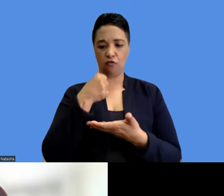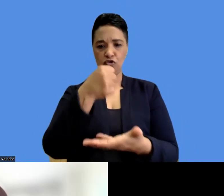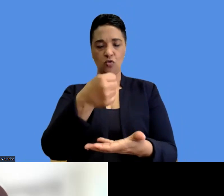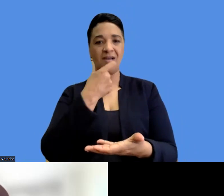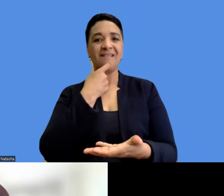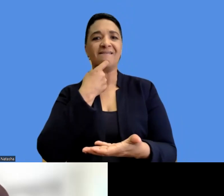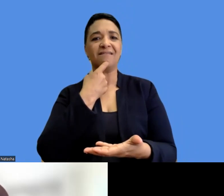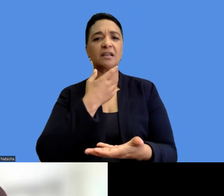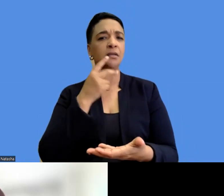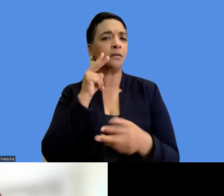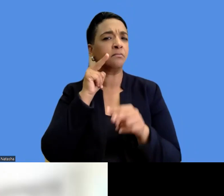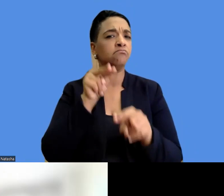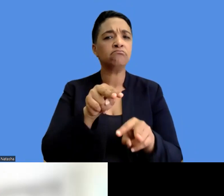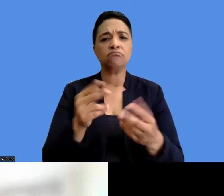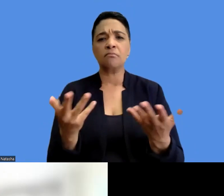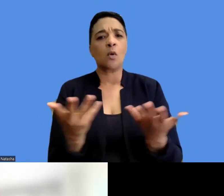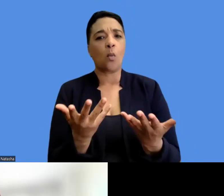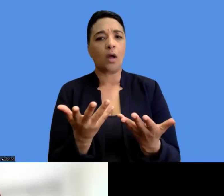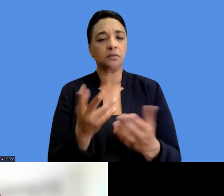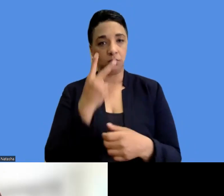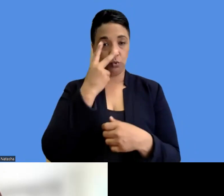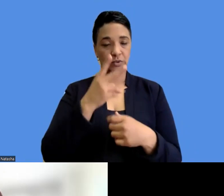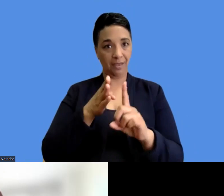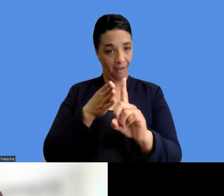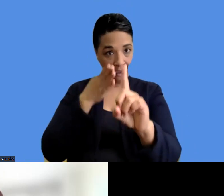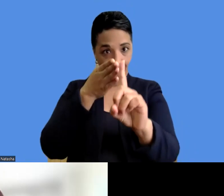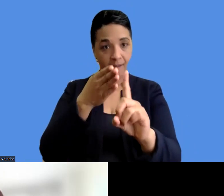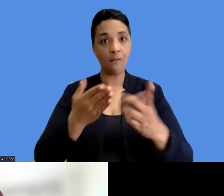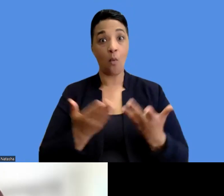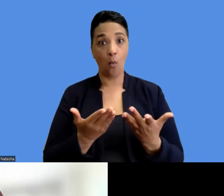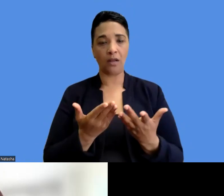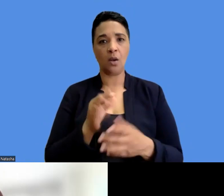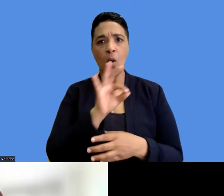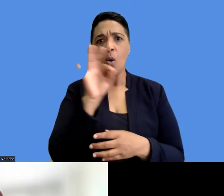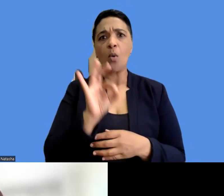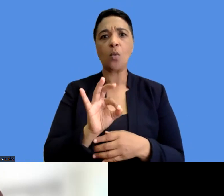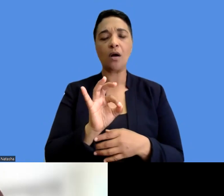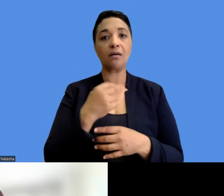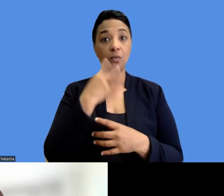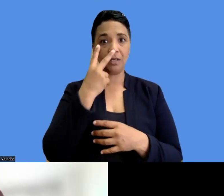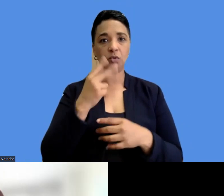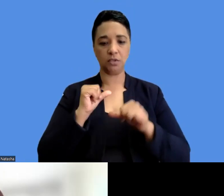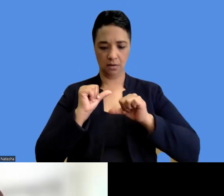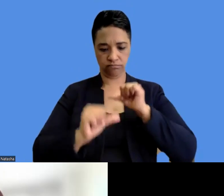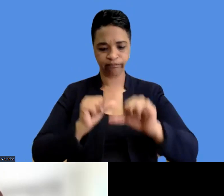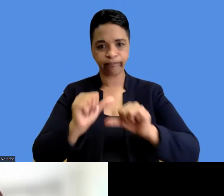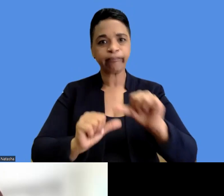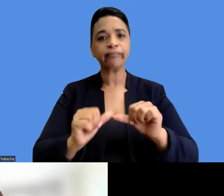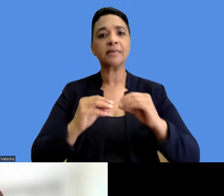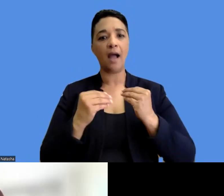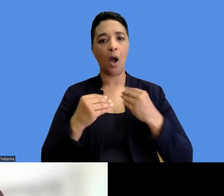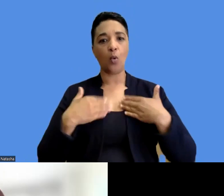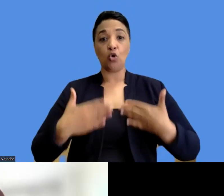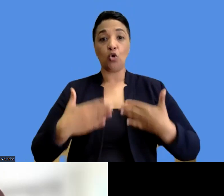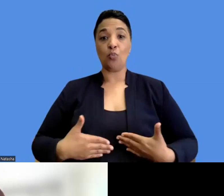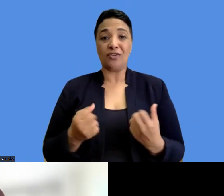your observation? What is the aim to see in a better place or doing in